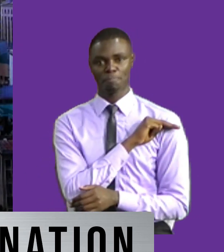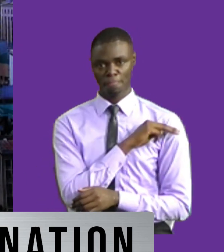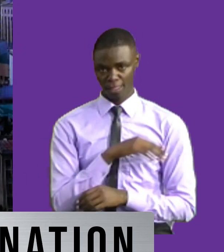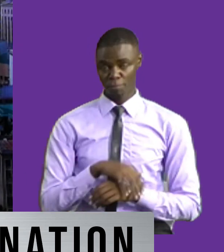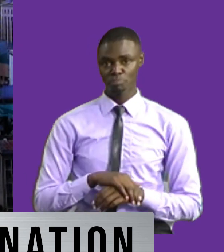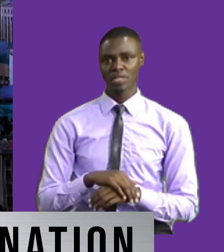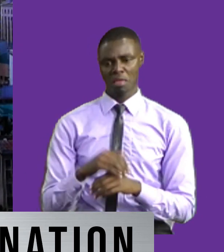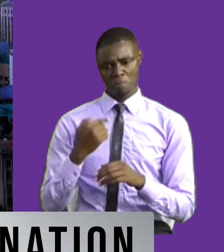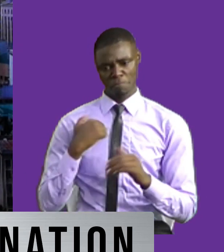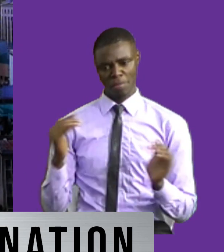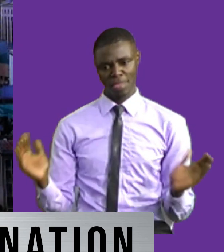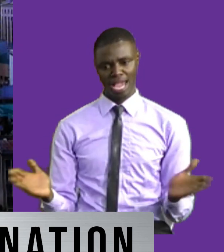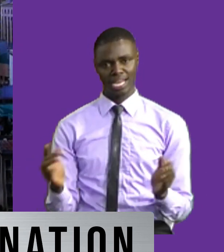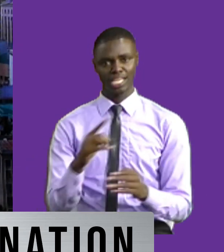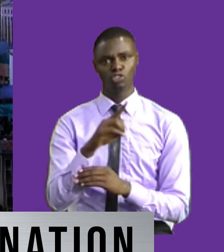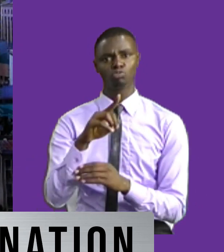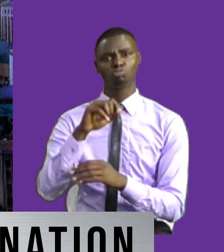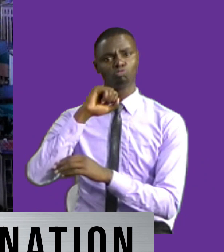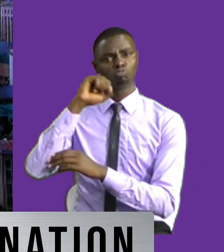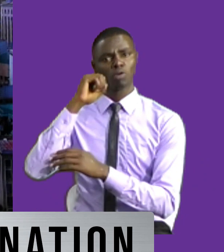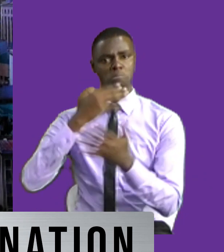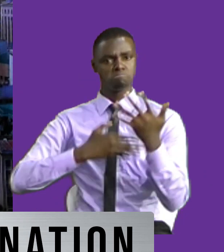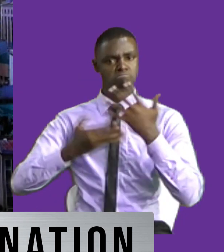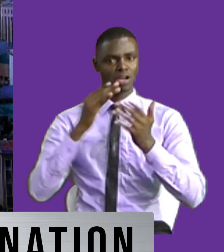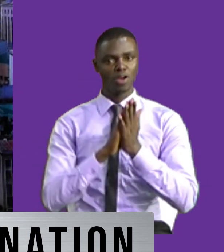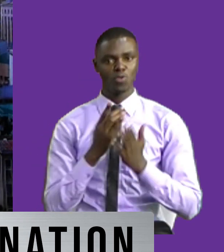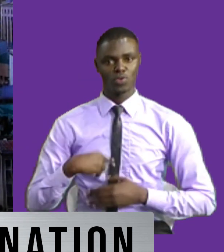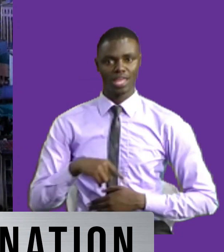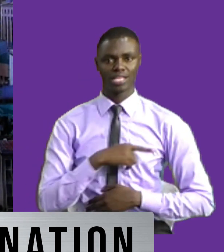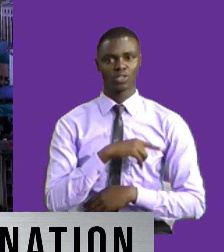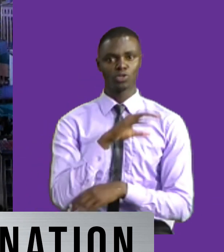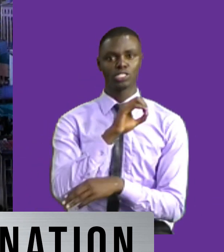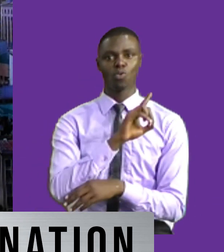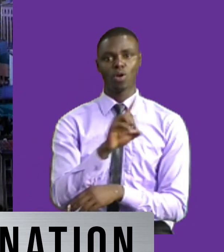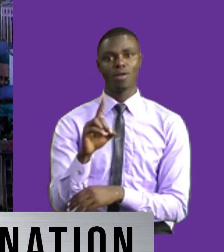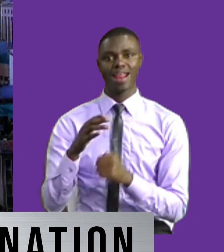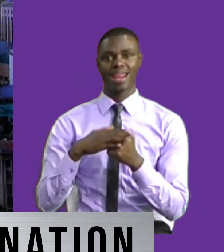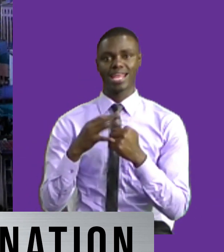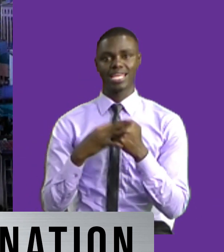Minor. I encourage you to chapa siasa with us on 0111